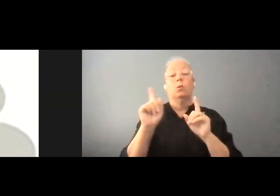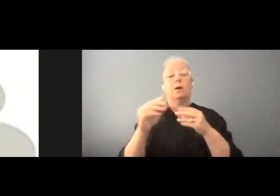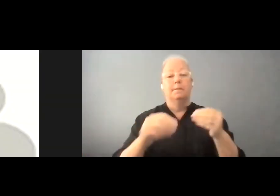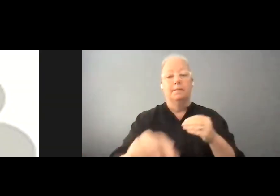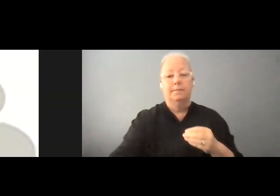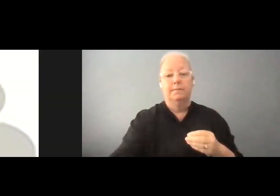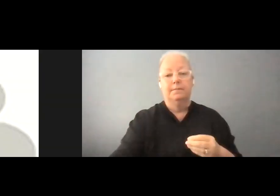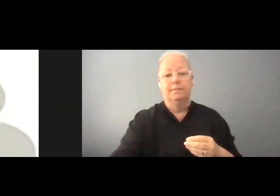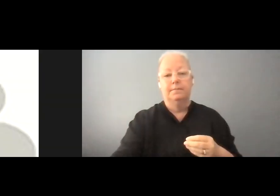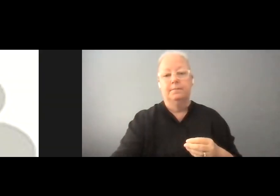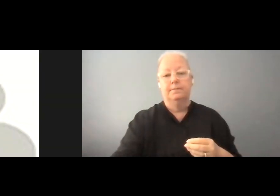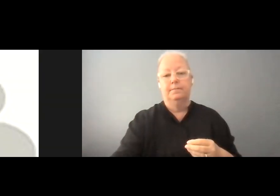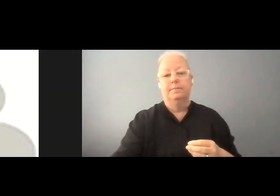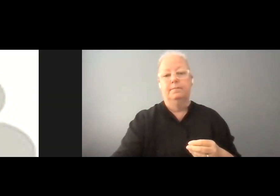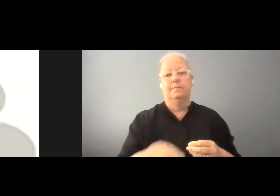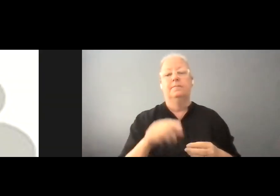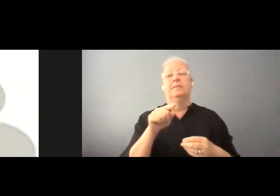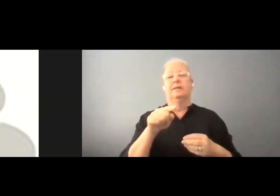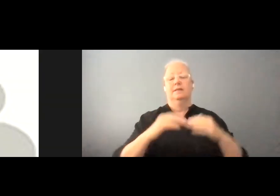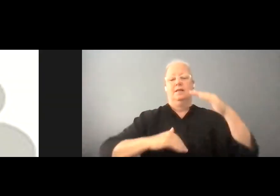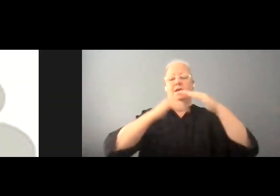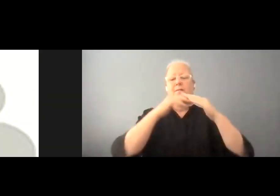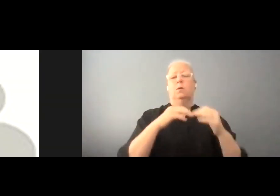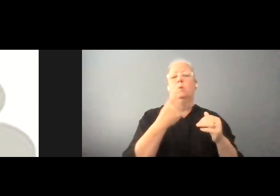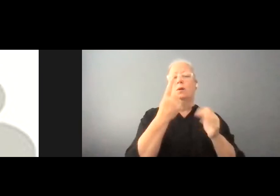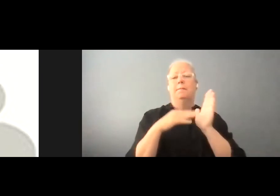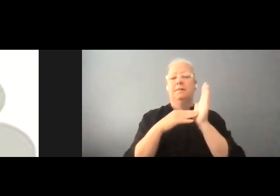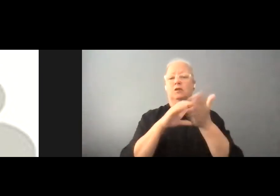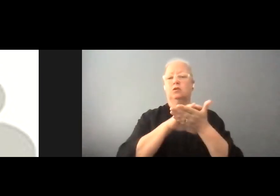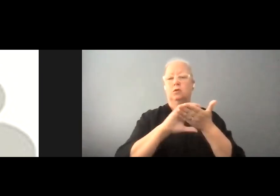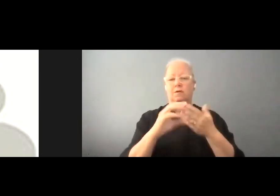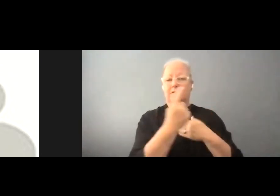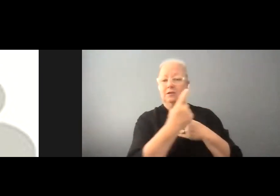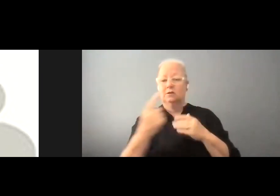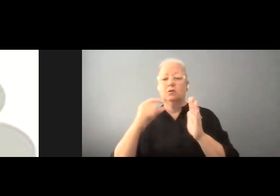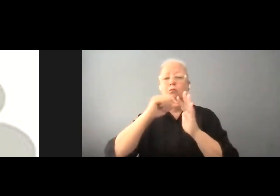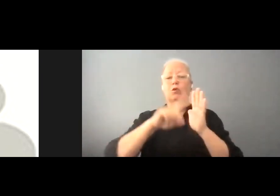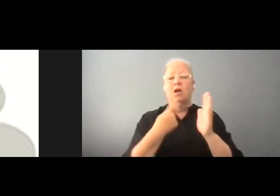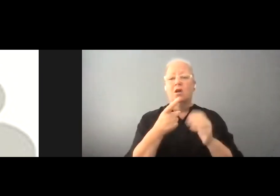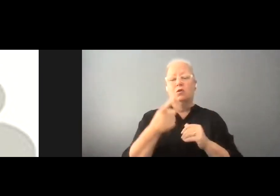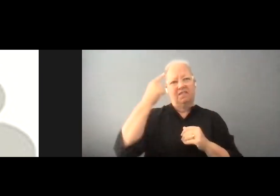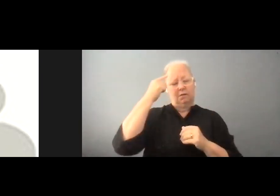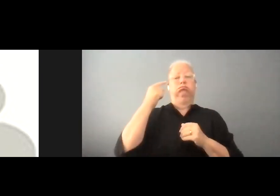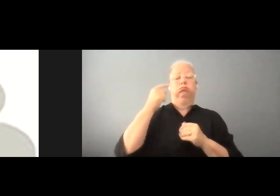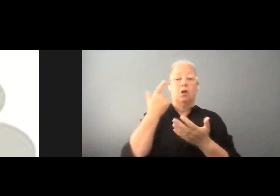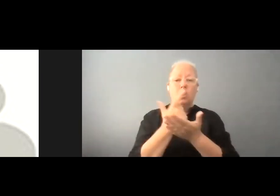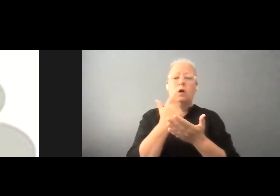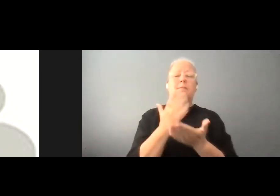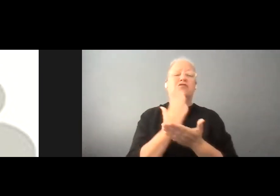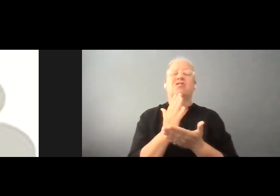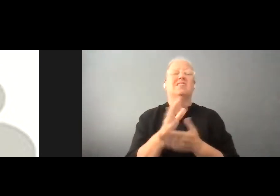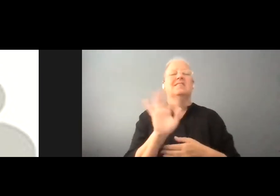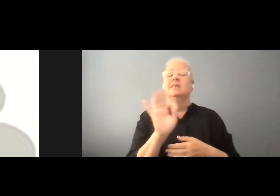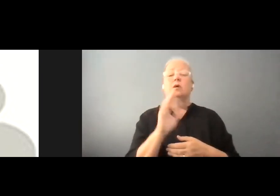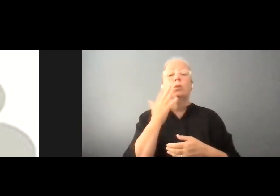are up to $1 million per project. That might sound like a lot, but that does start to go really, really quickly when you're paying everybody